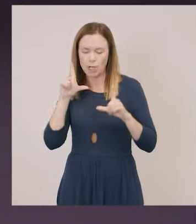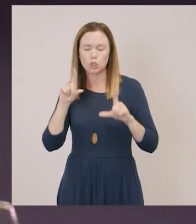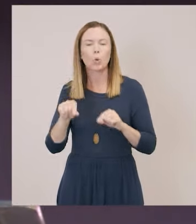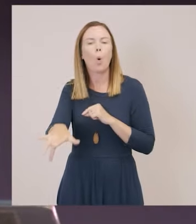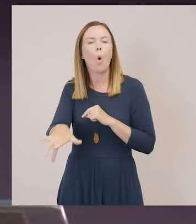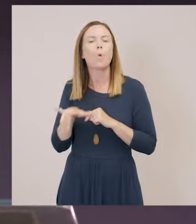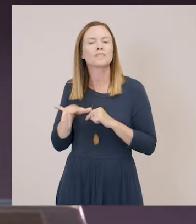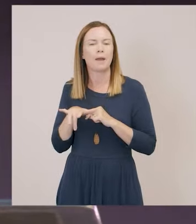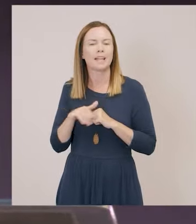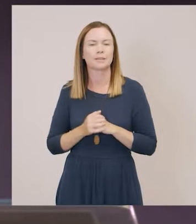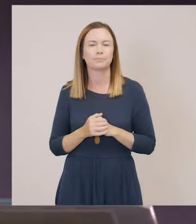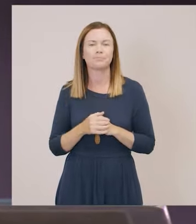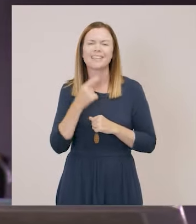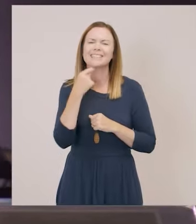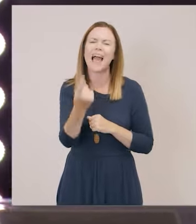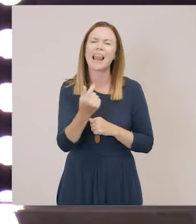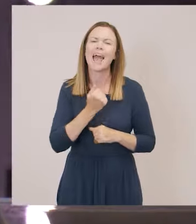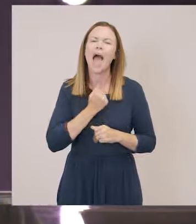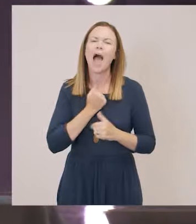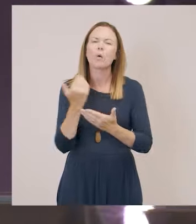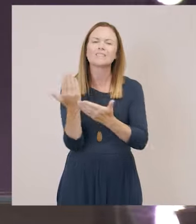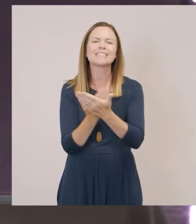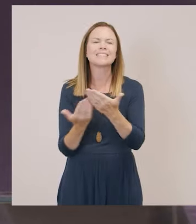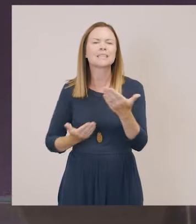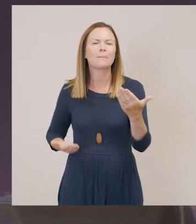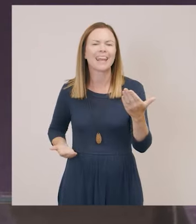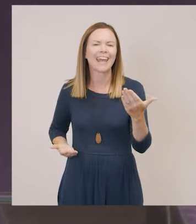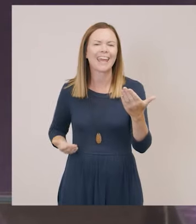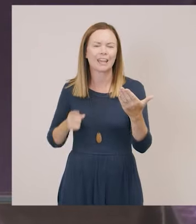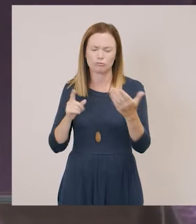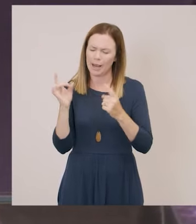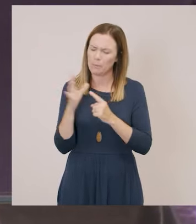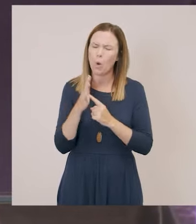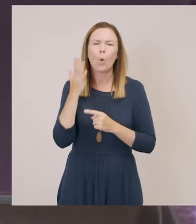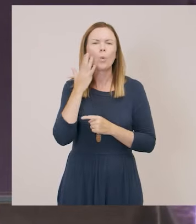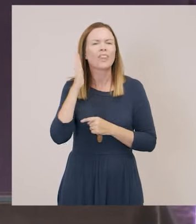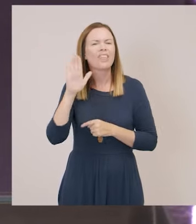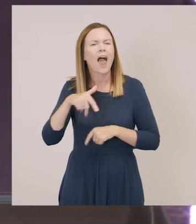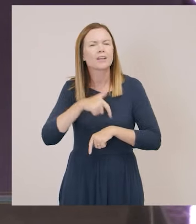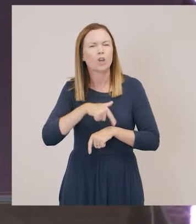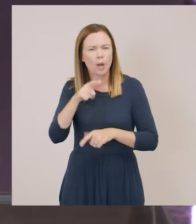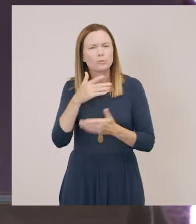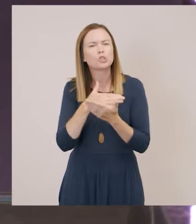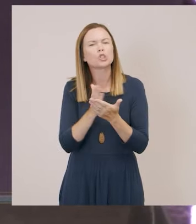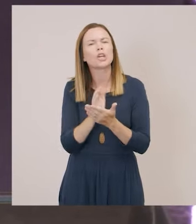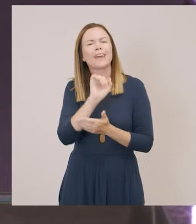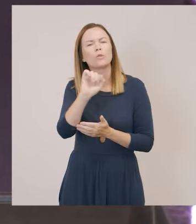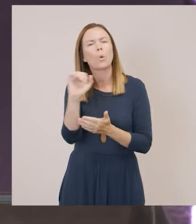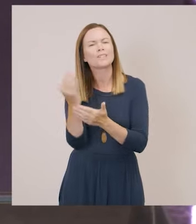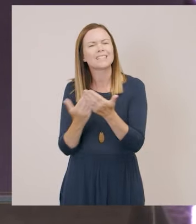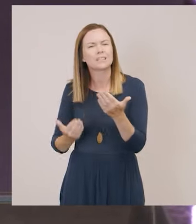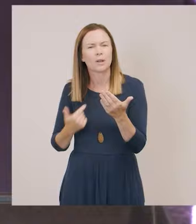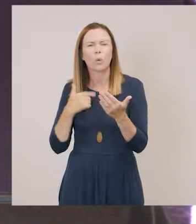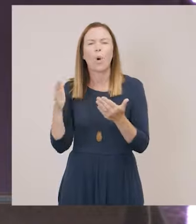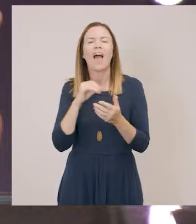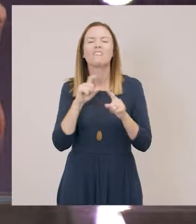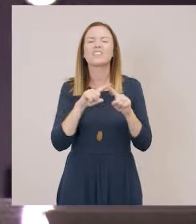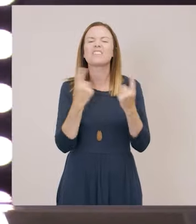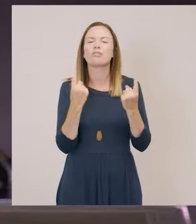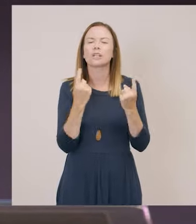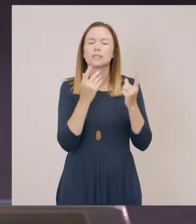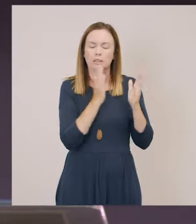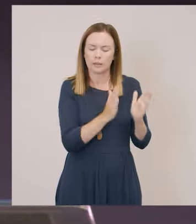Telling our testimony is such an important thing to do. When is the last time you shared your testimony with someone? We all have different versions of our testimony, don't